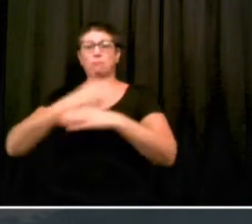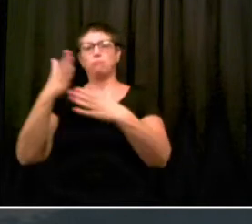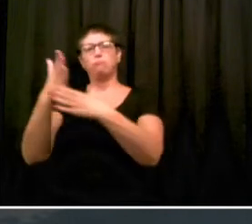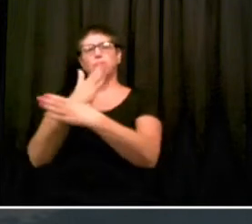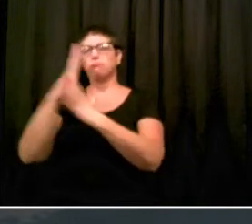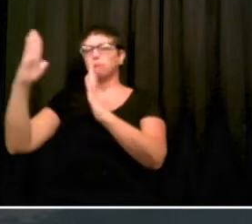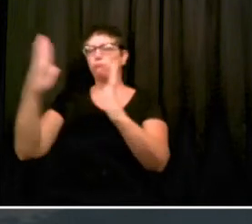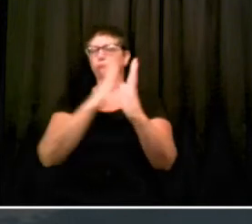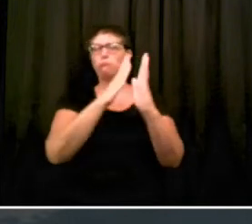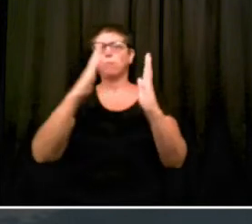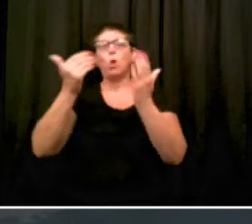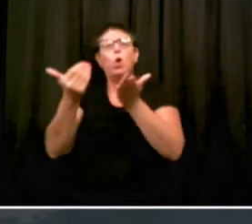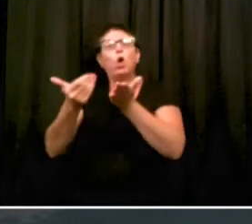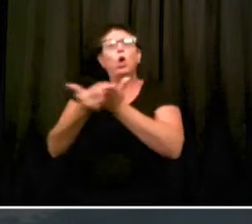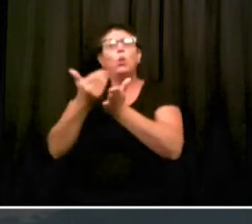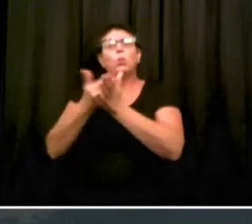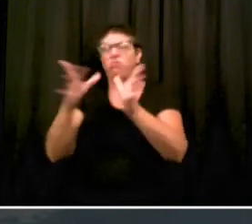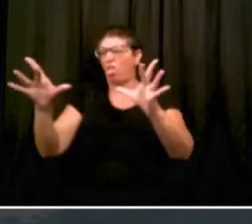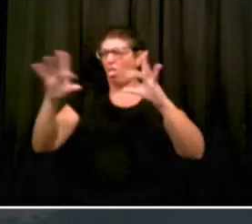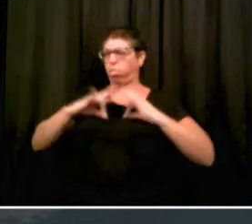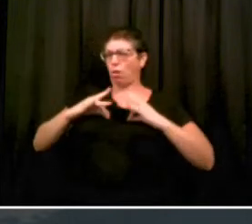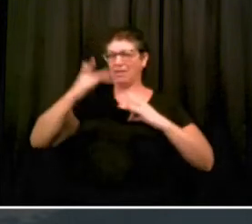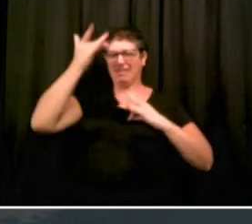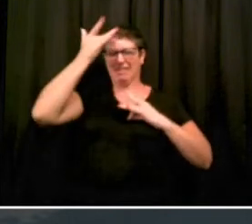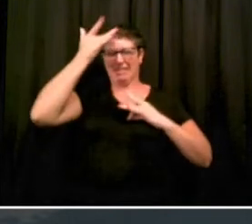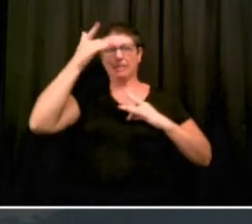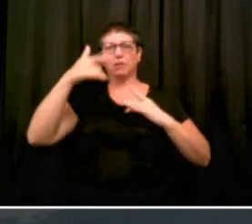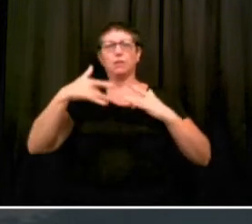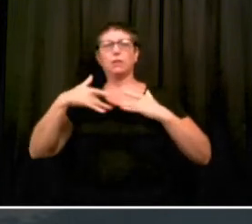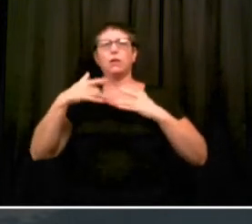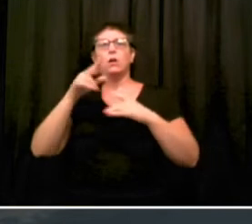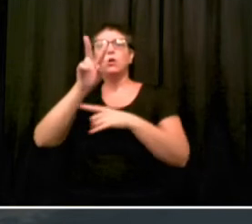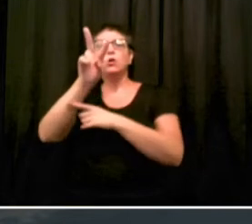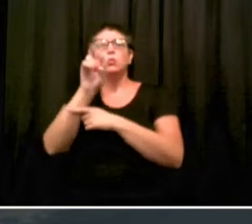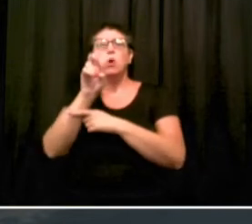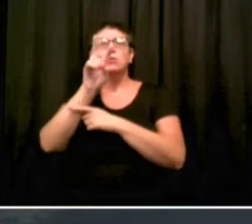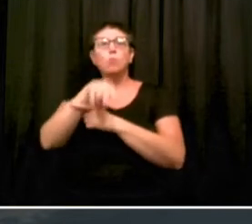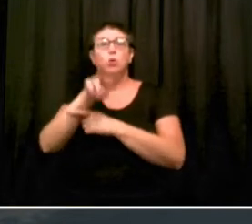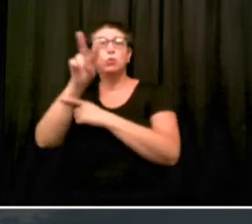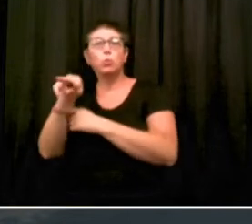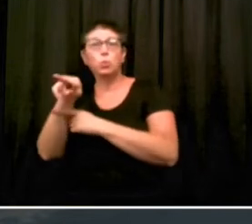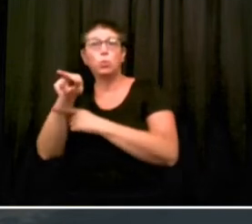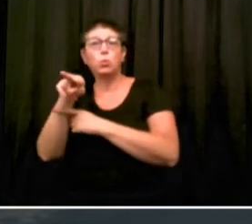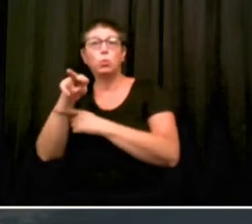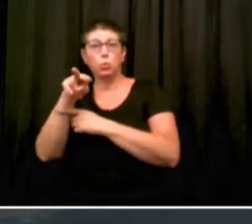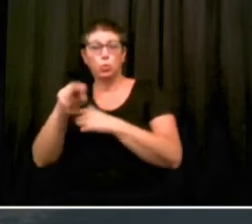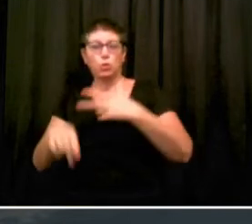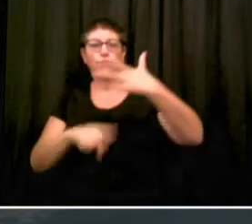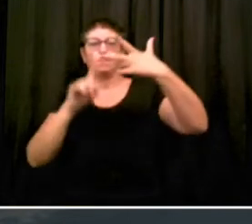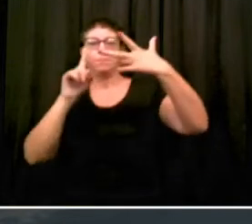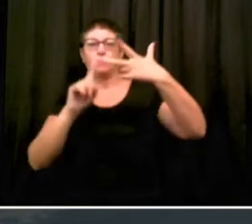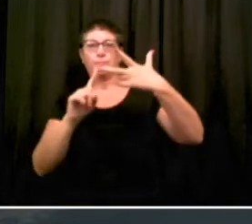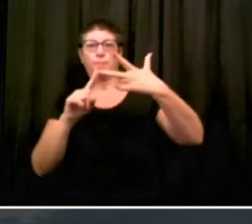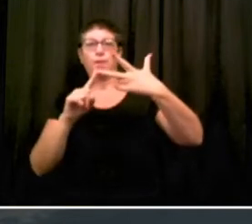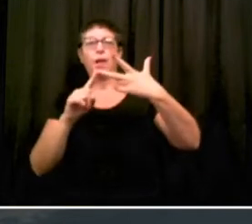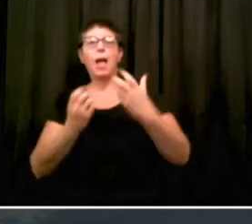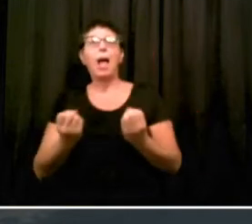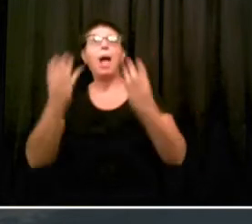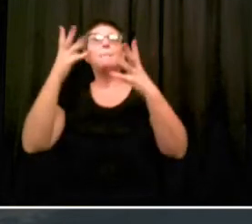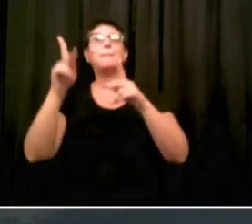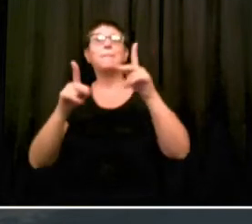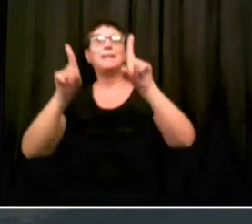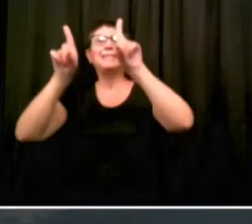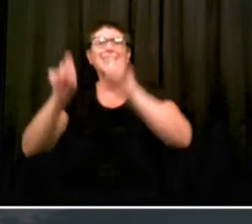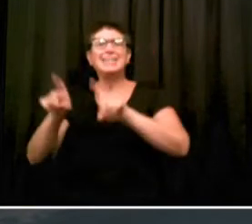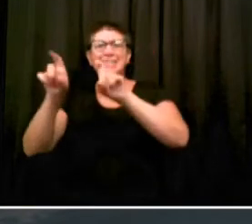threshold, 550 cases. Today's report, 222. And number three, percentage of people testing